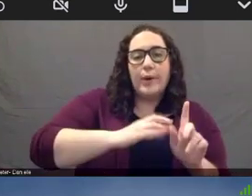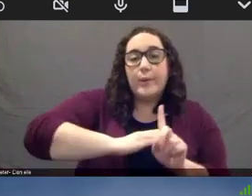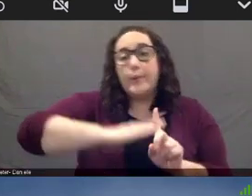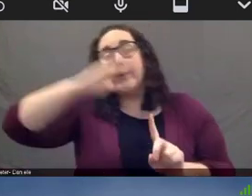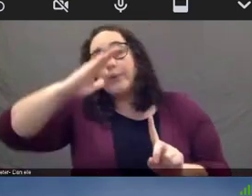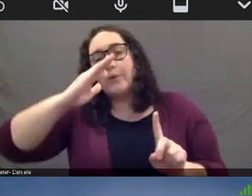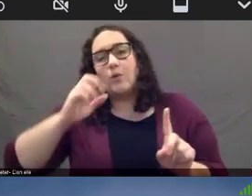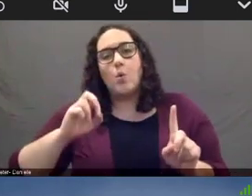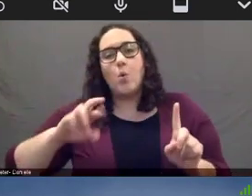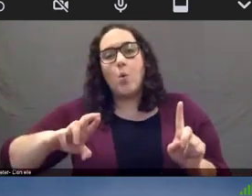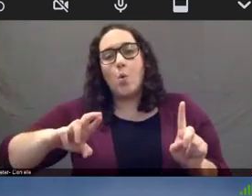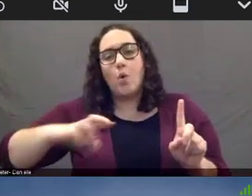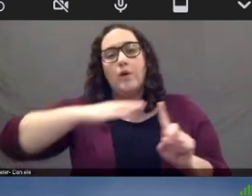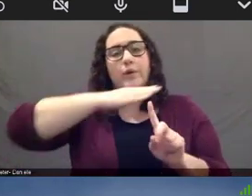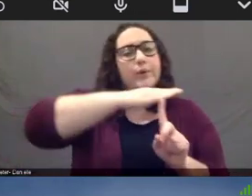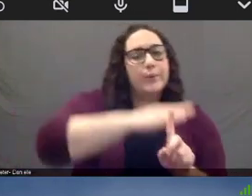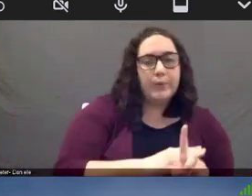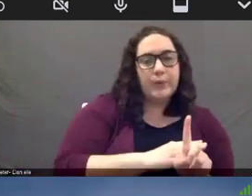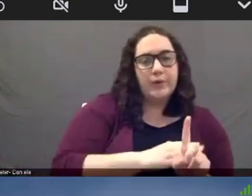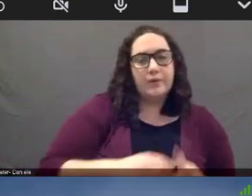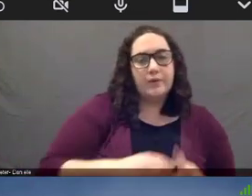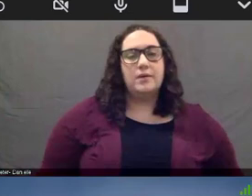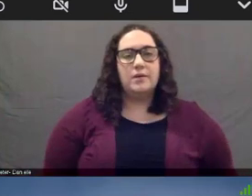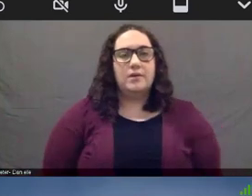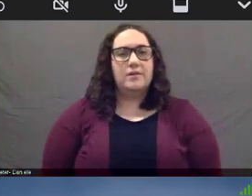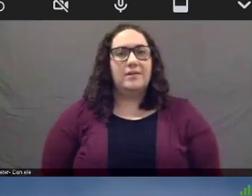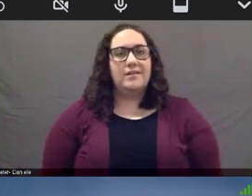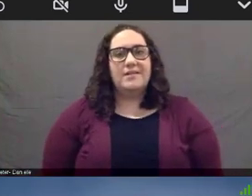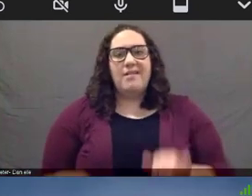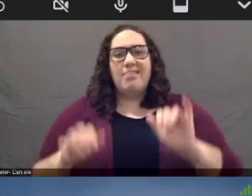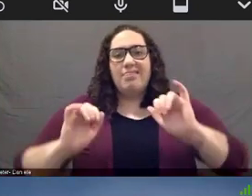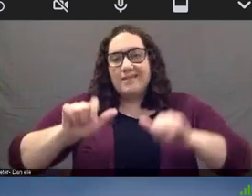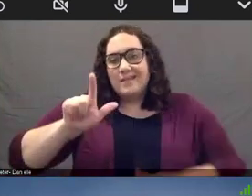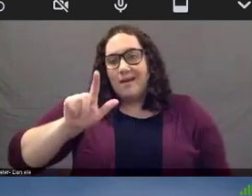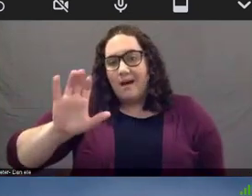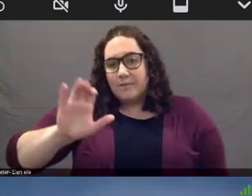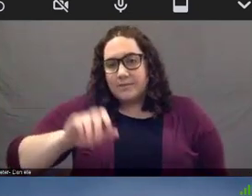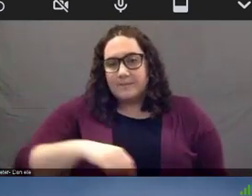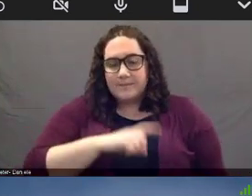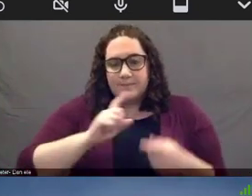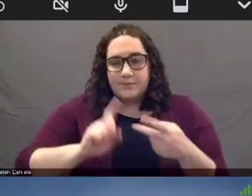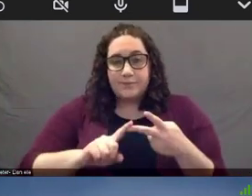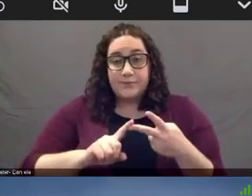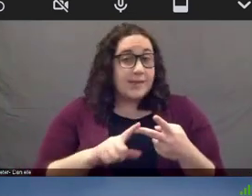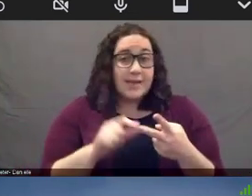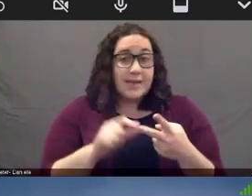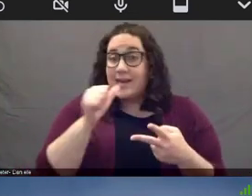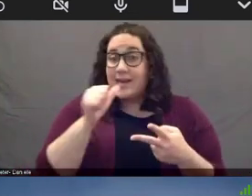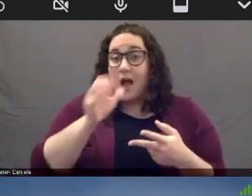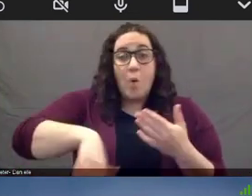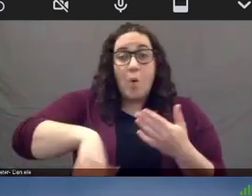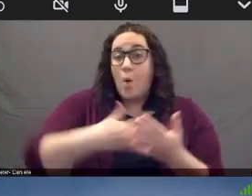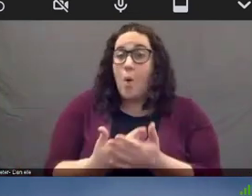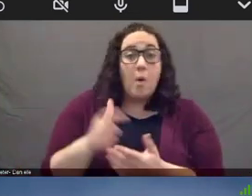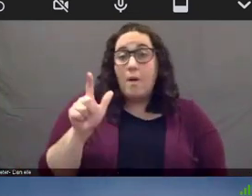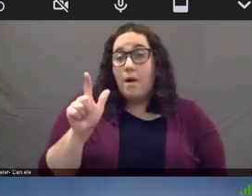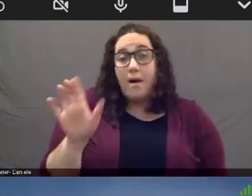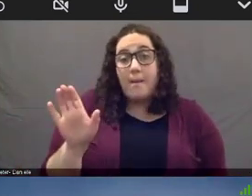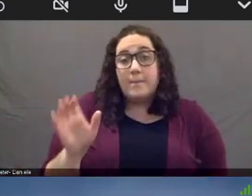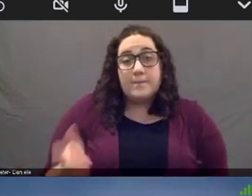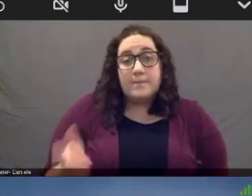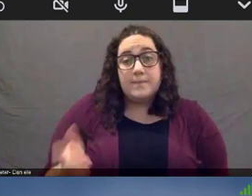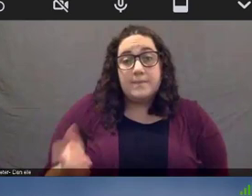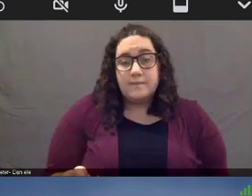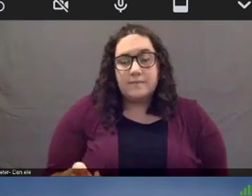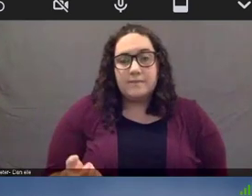So that's if it's lumped, but not all problems are lumped, right? So if the problem is not lumped, we have to know kind of how far into